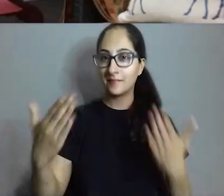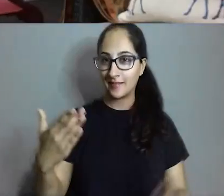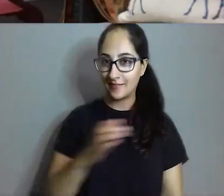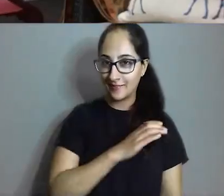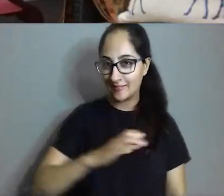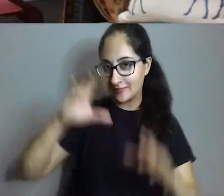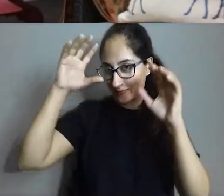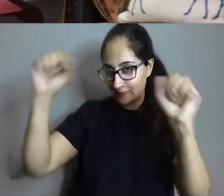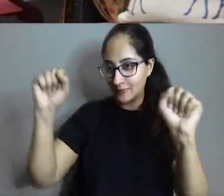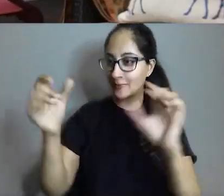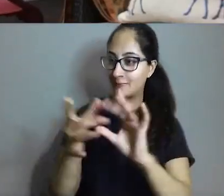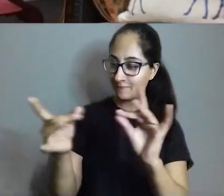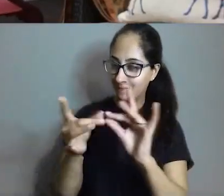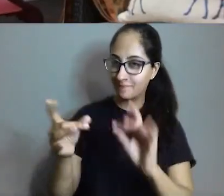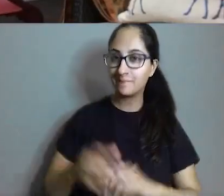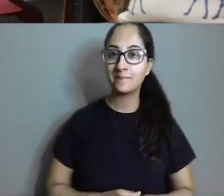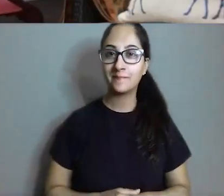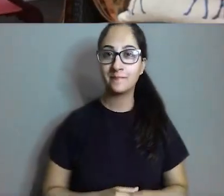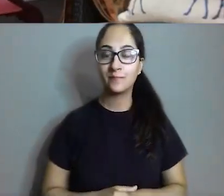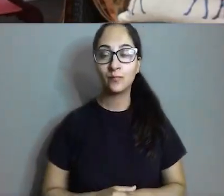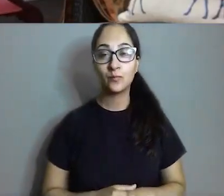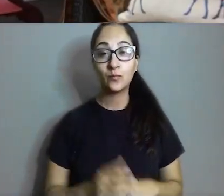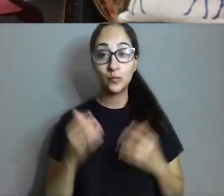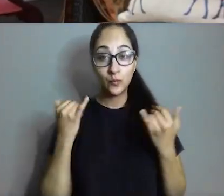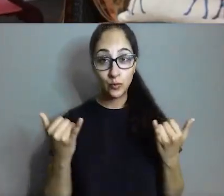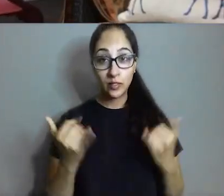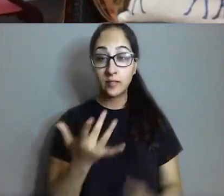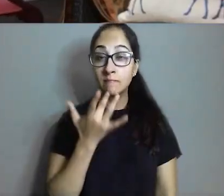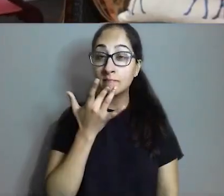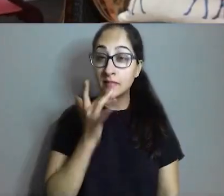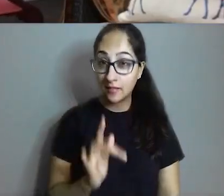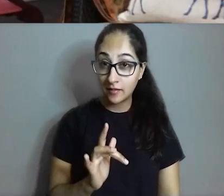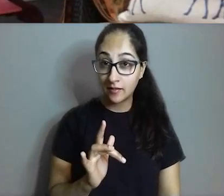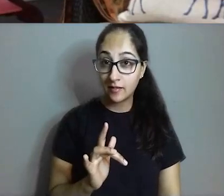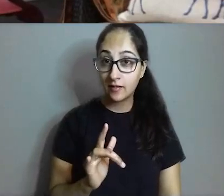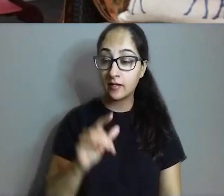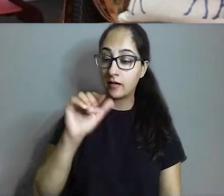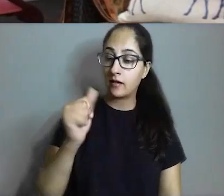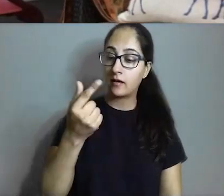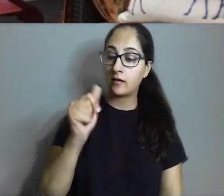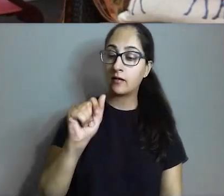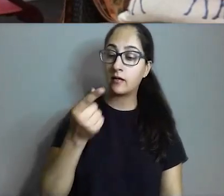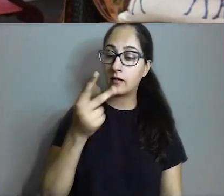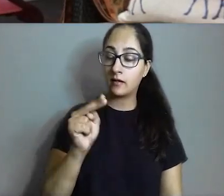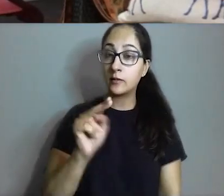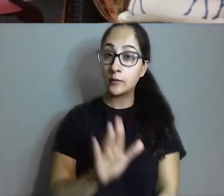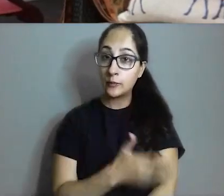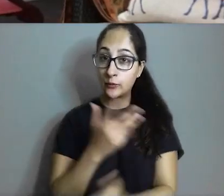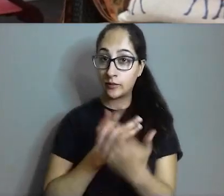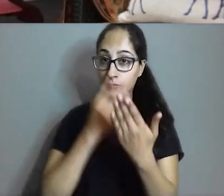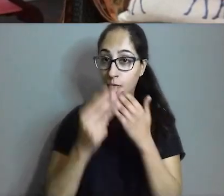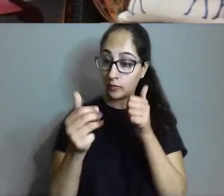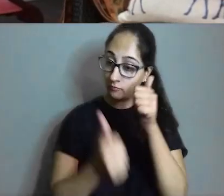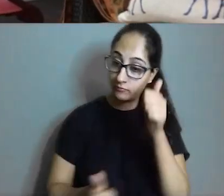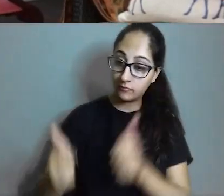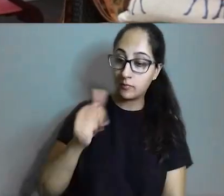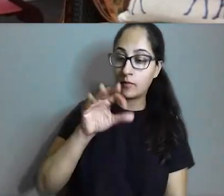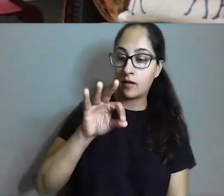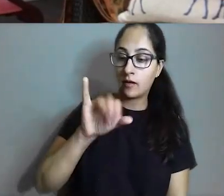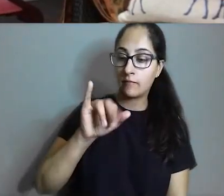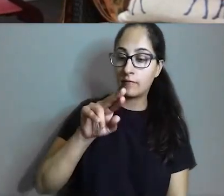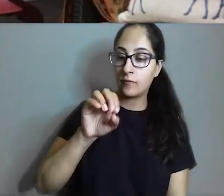Thank you, President Saib, for sharing those thoughts with us. Tonight, we are privileged to have the director of the Aga Khan Music Programme join us,